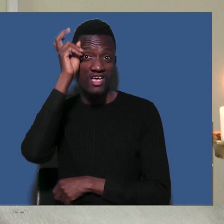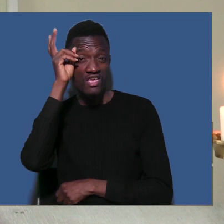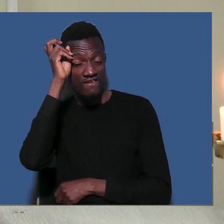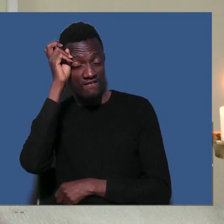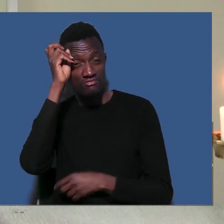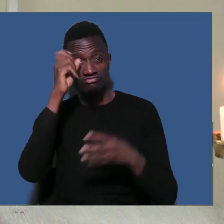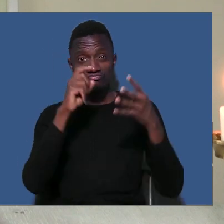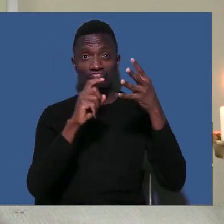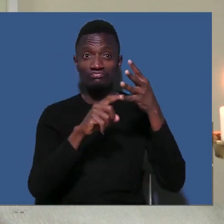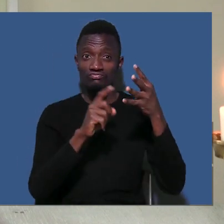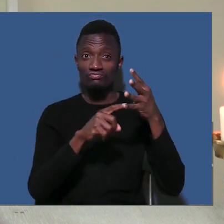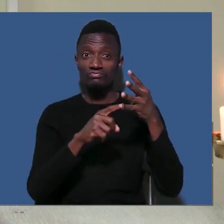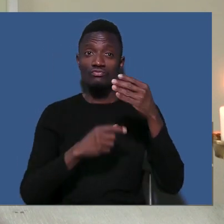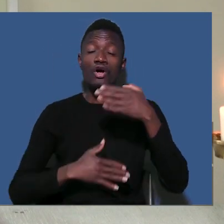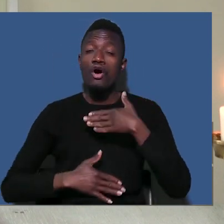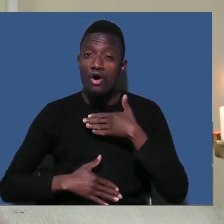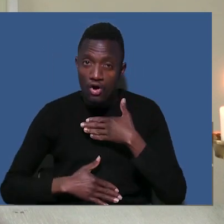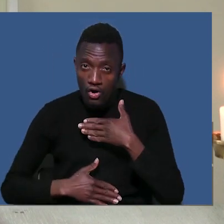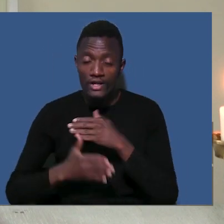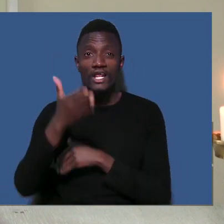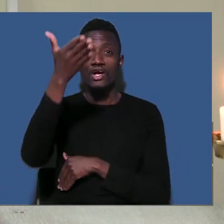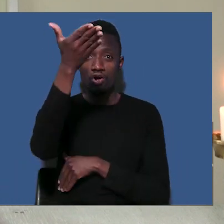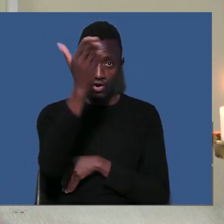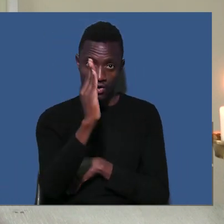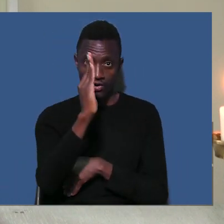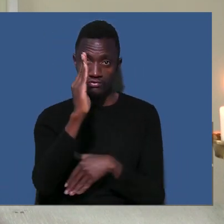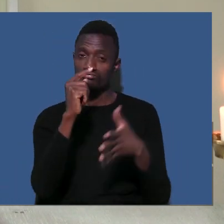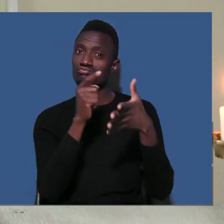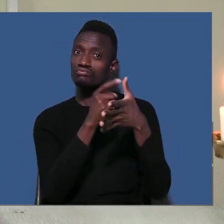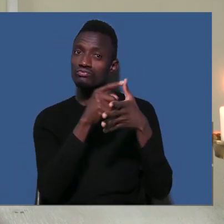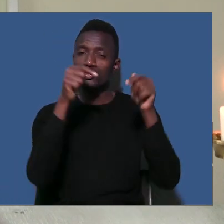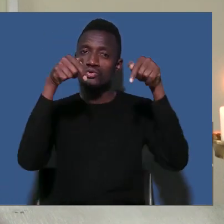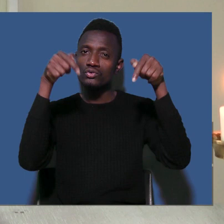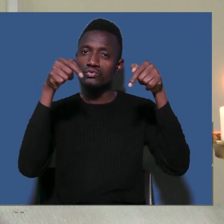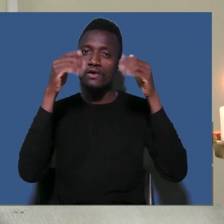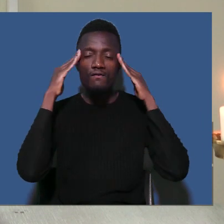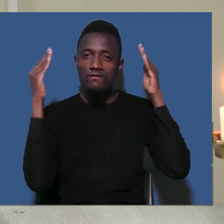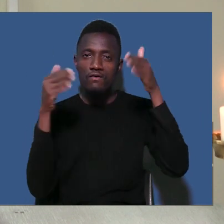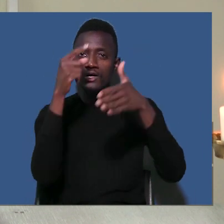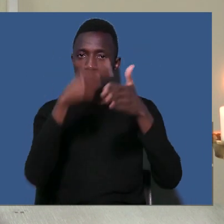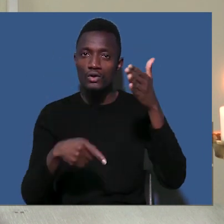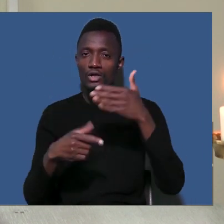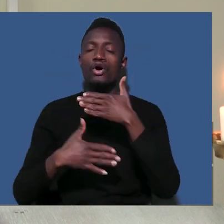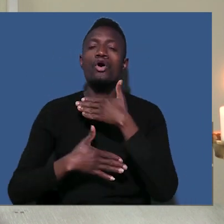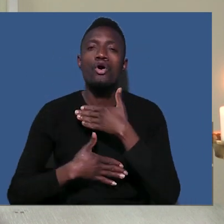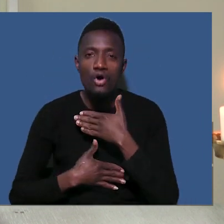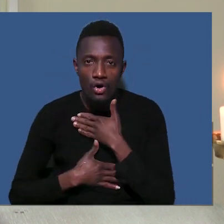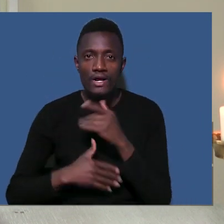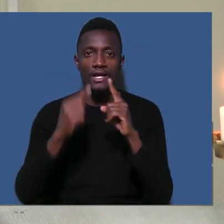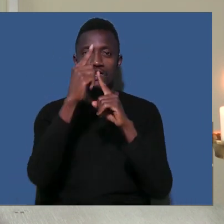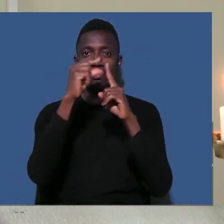then honoring God, and today we will look at honoring God's word.